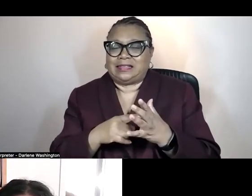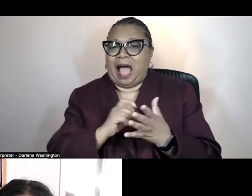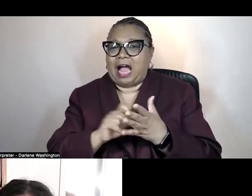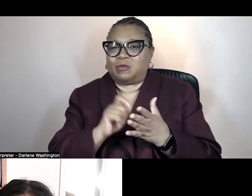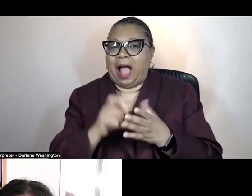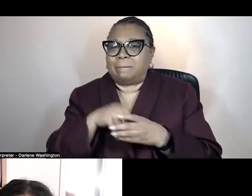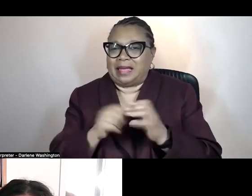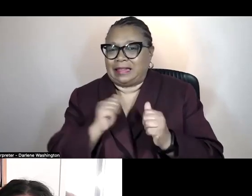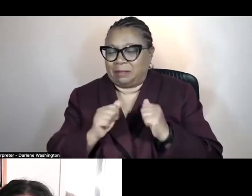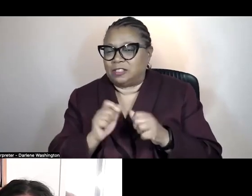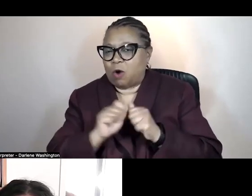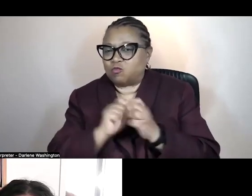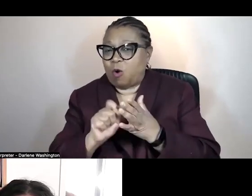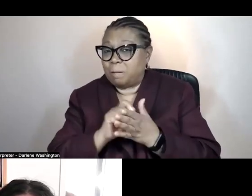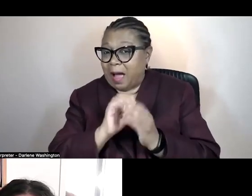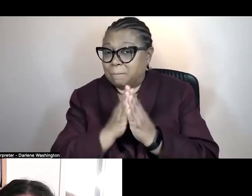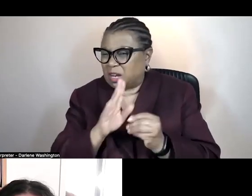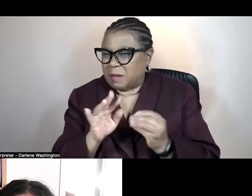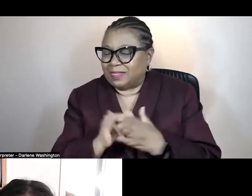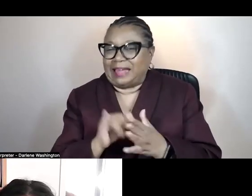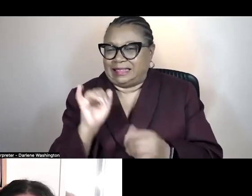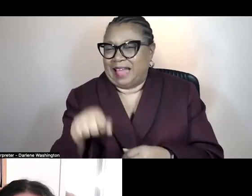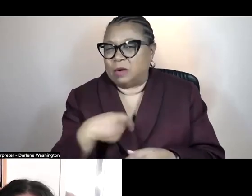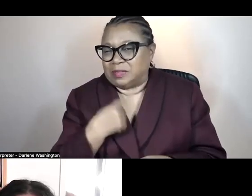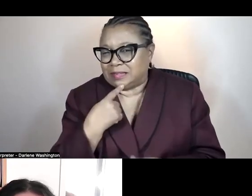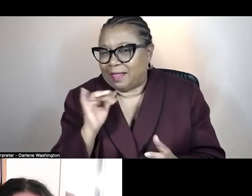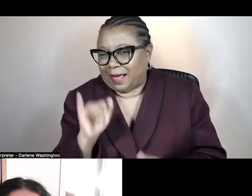I'm in the place I wrote my book about, like that, I would say.